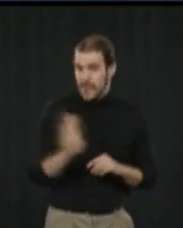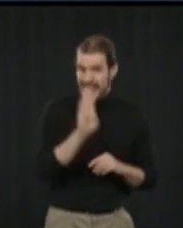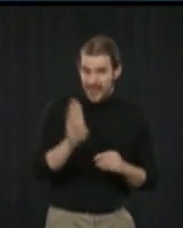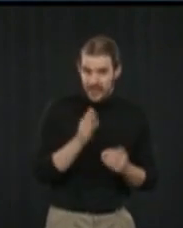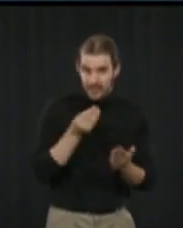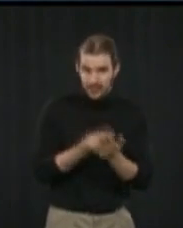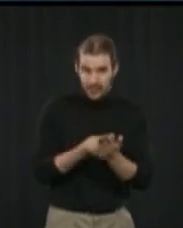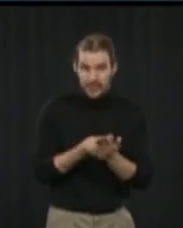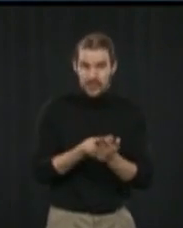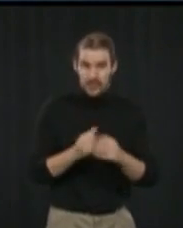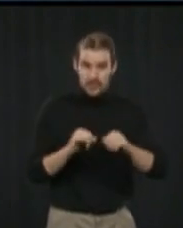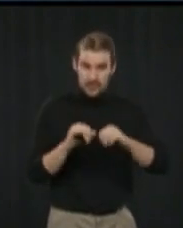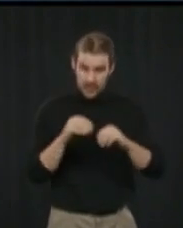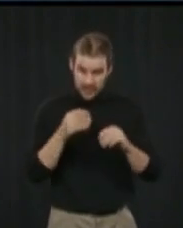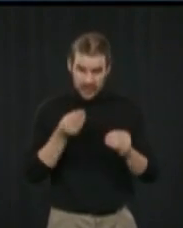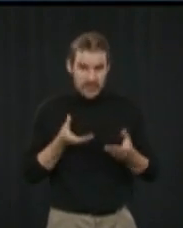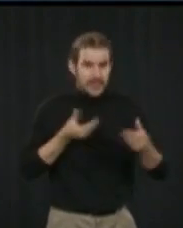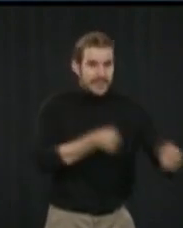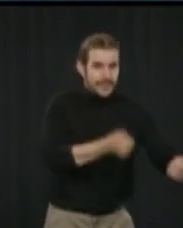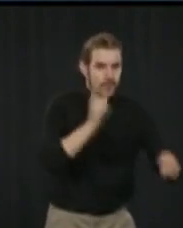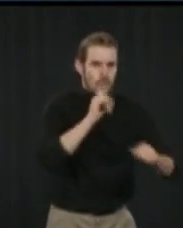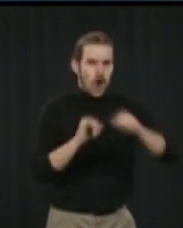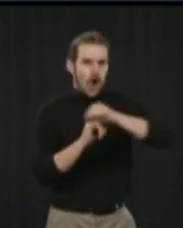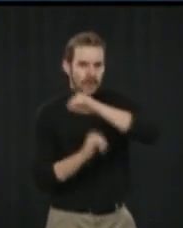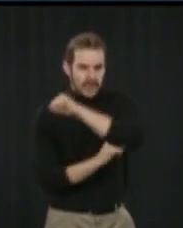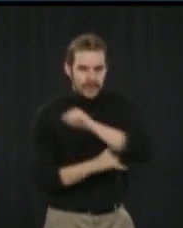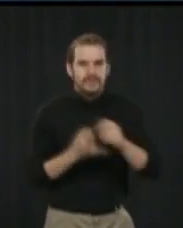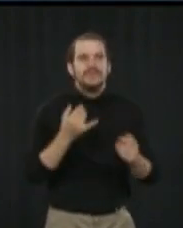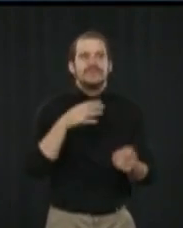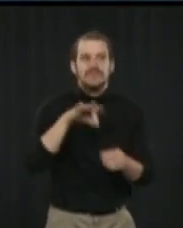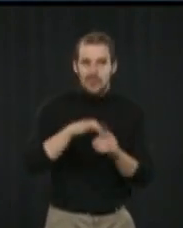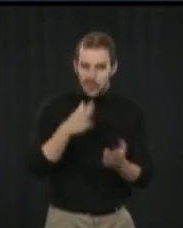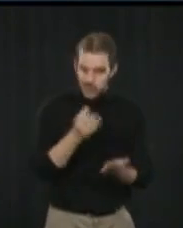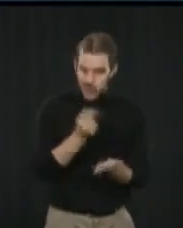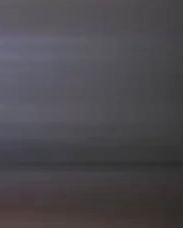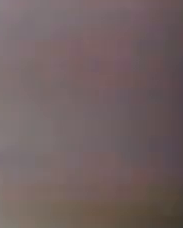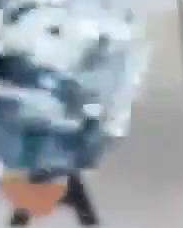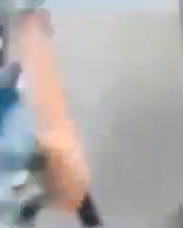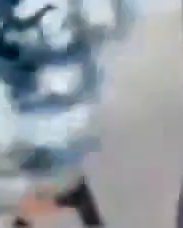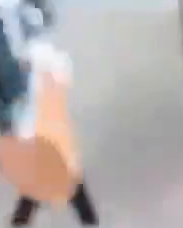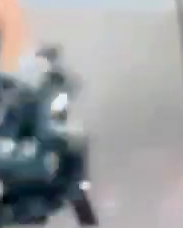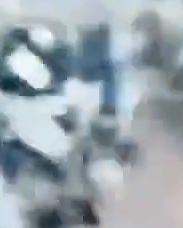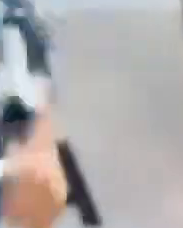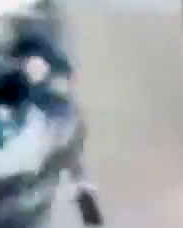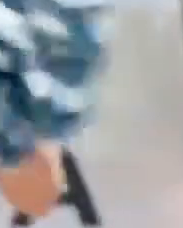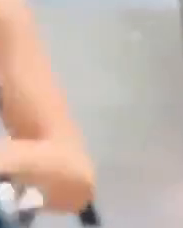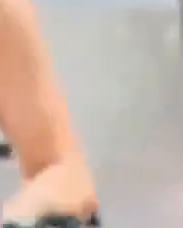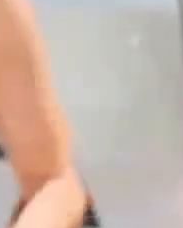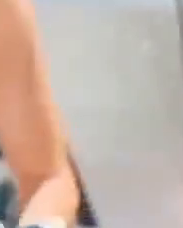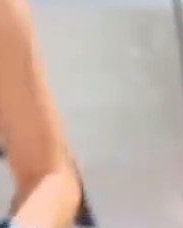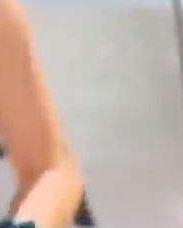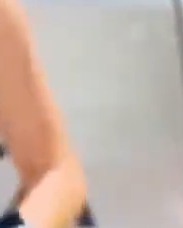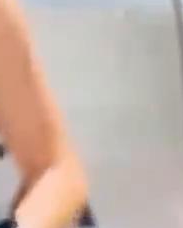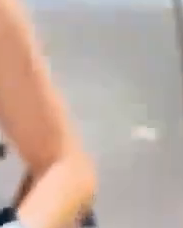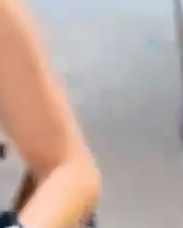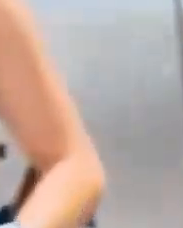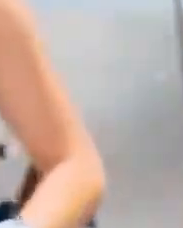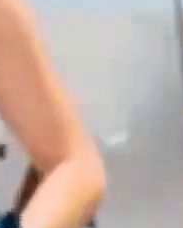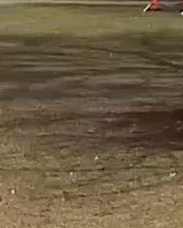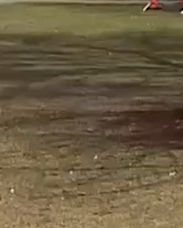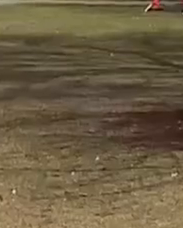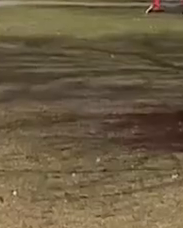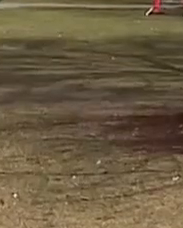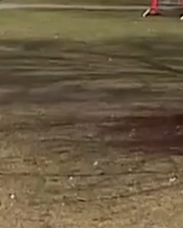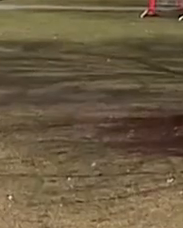improvements in neighborhoods throughout the city and drive our economy forward for years to come. Raised in Denver and Emanuel High School